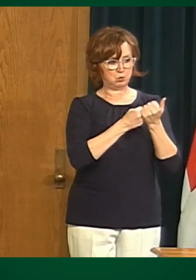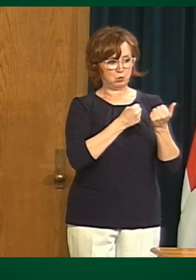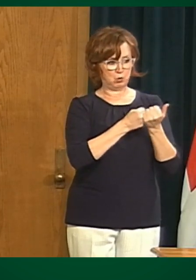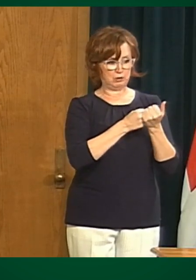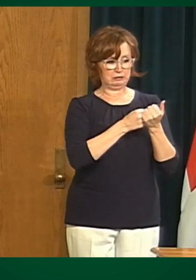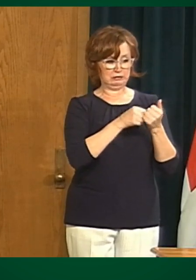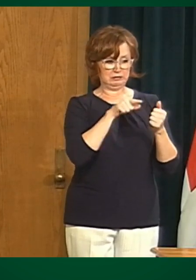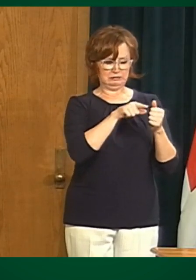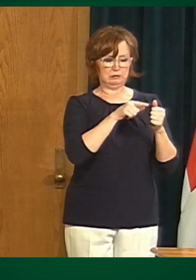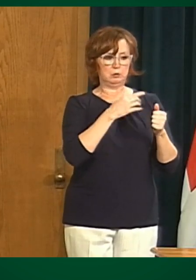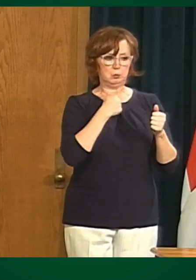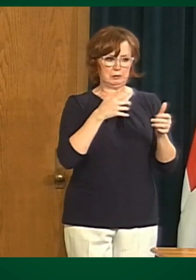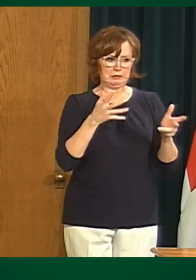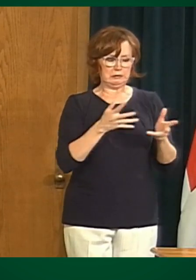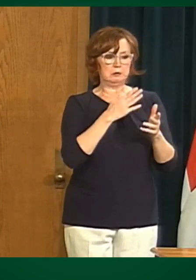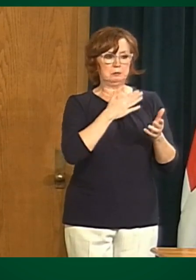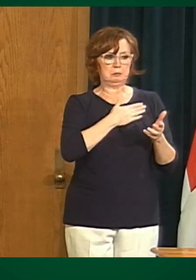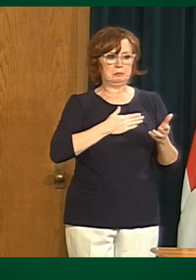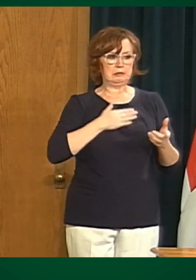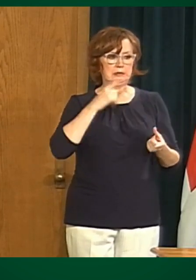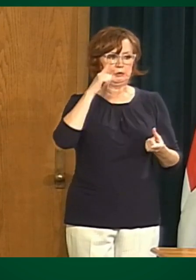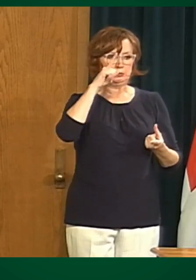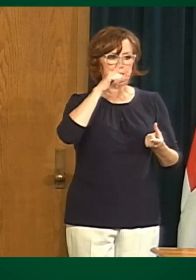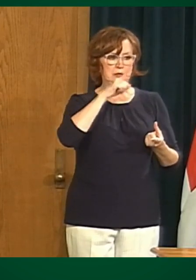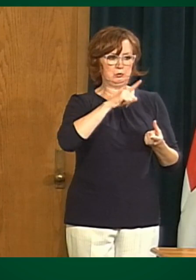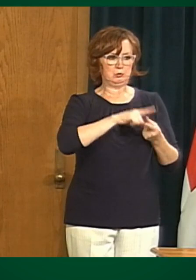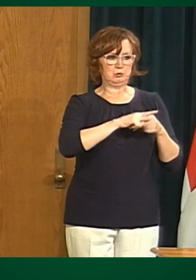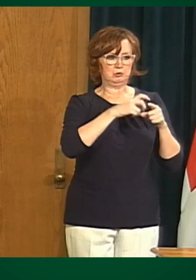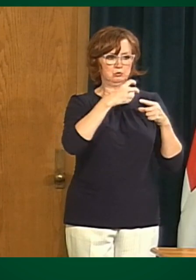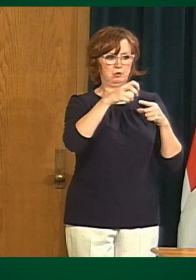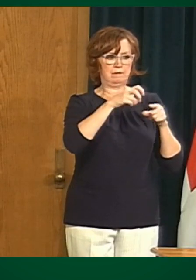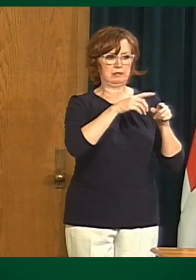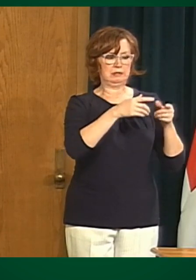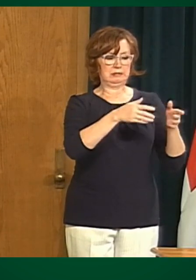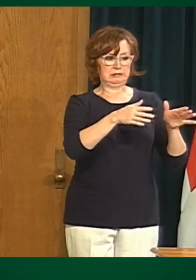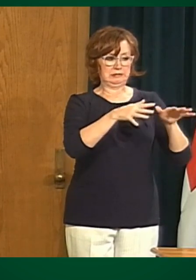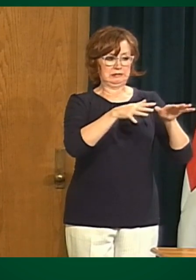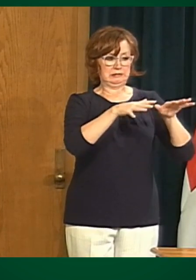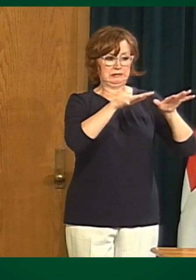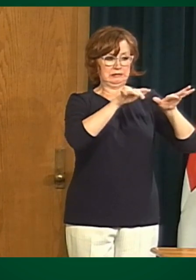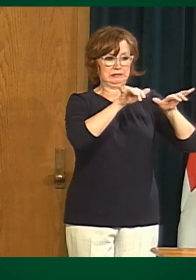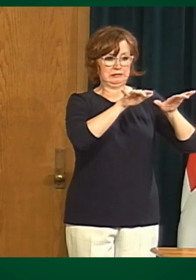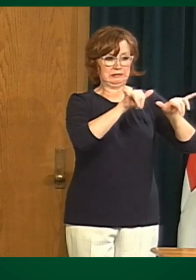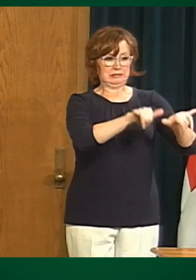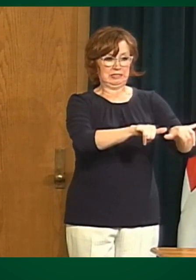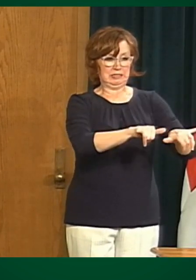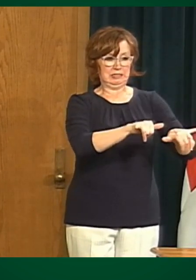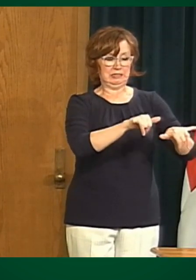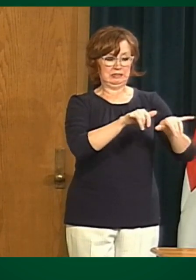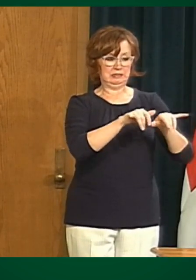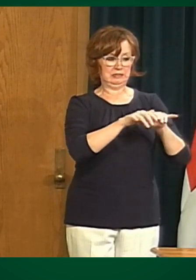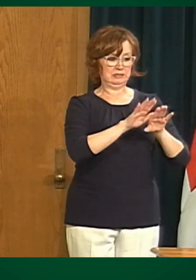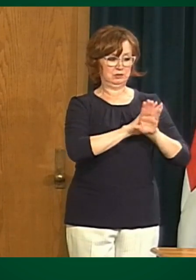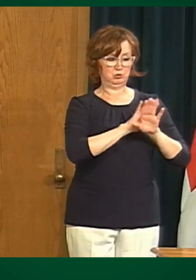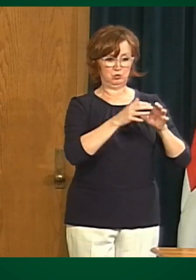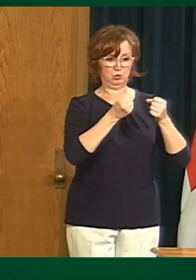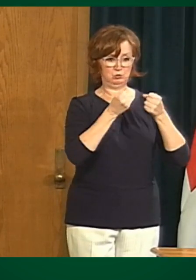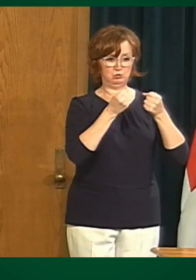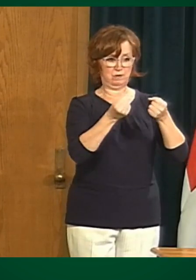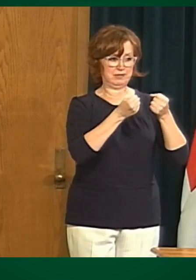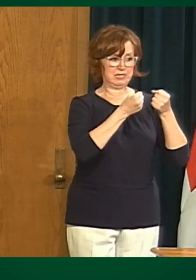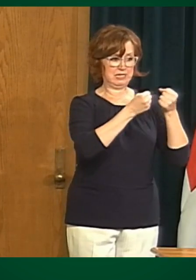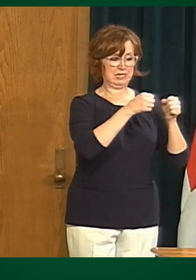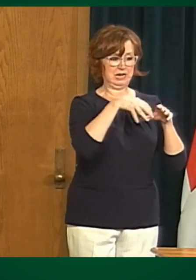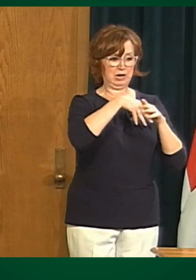the community interaction and restricting community mobility and travel. We think that this decision would be